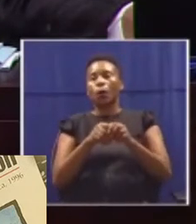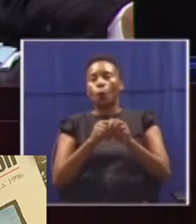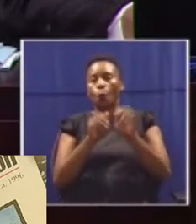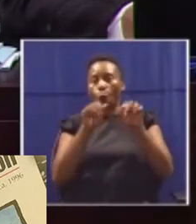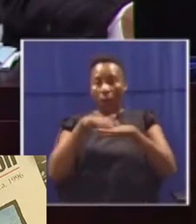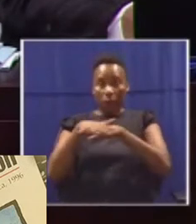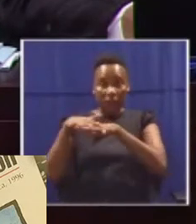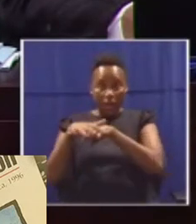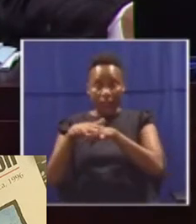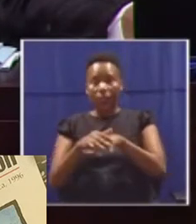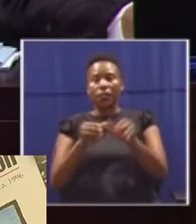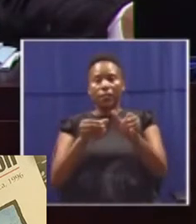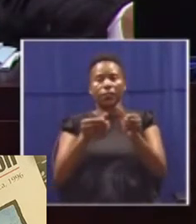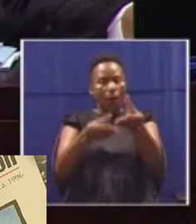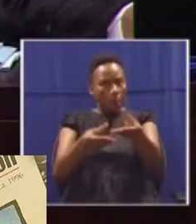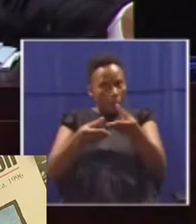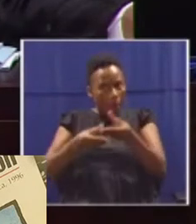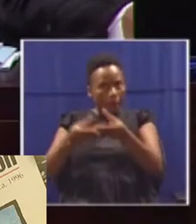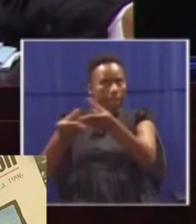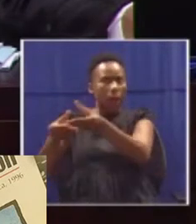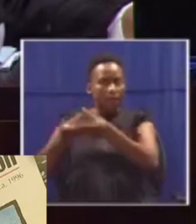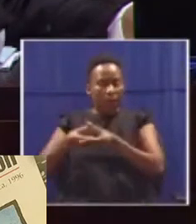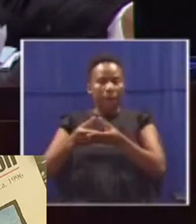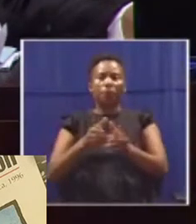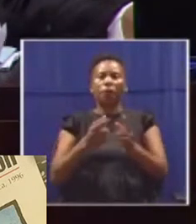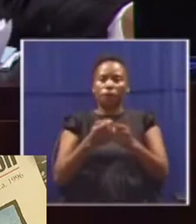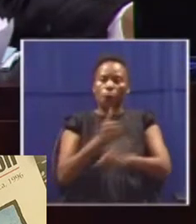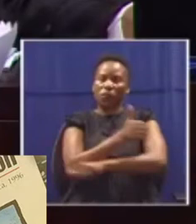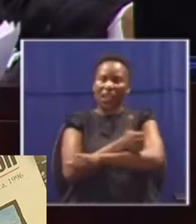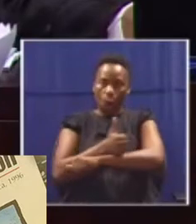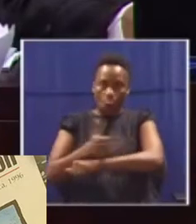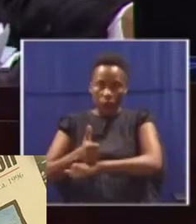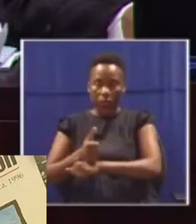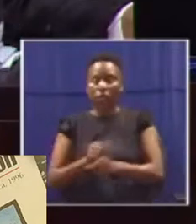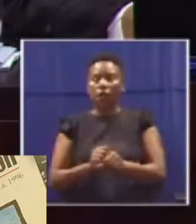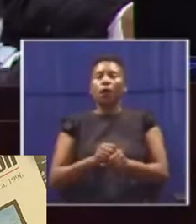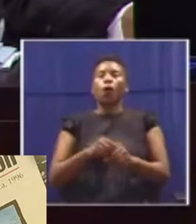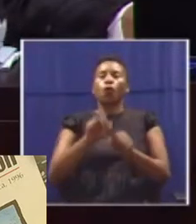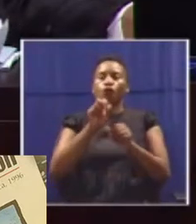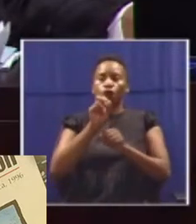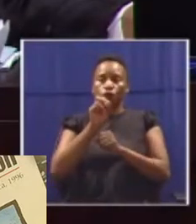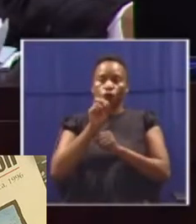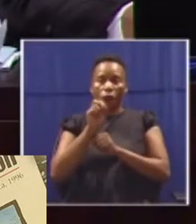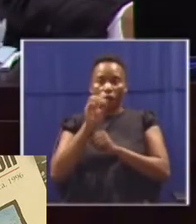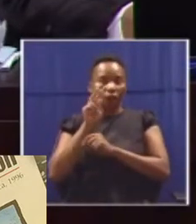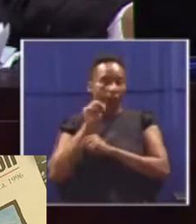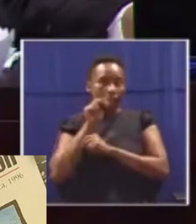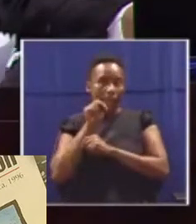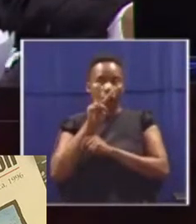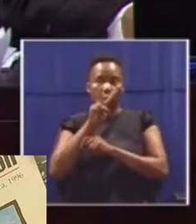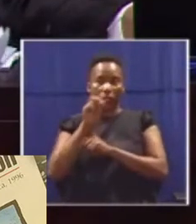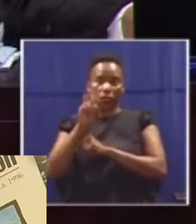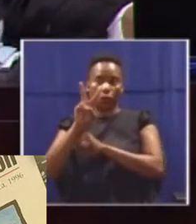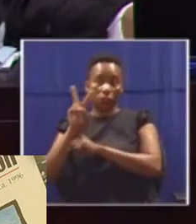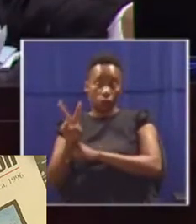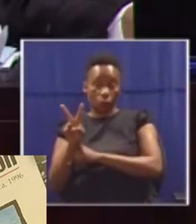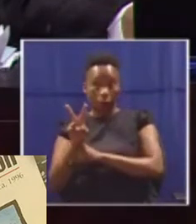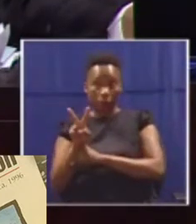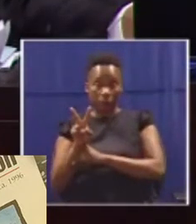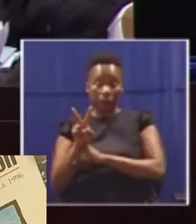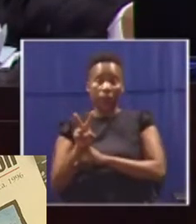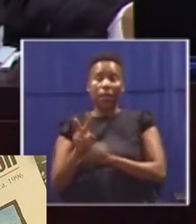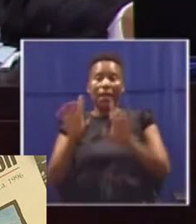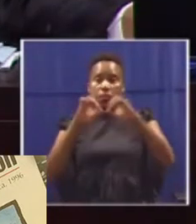from stakeholders on the 15th November 2022. The department responded to the